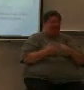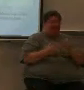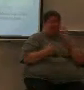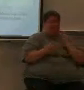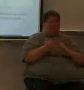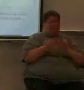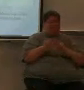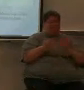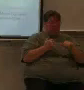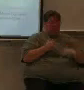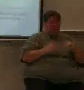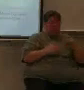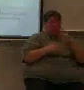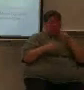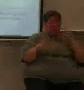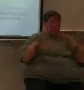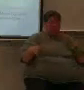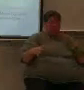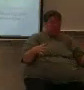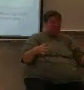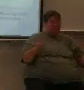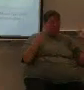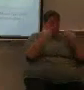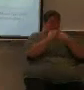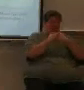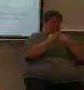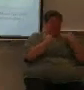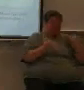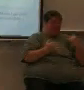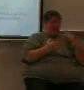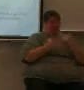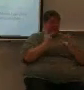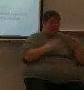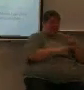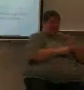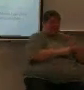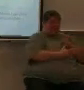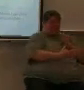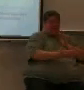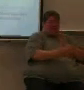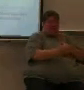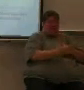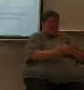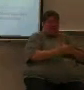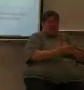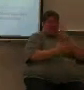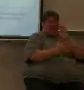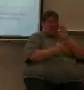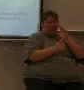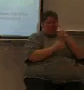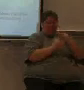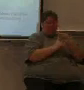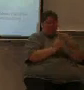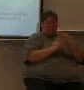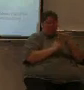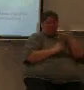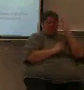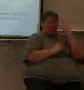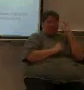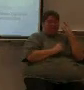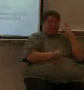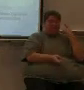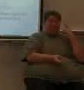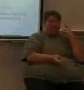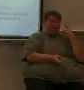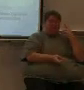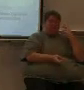contrast now is that the people that are in power that are anti-environmentalists realize that they don't want to put money into research because the science will just show that